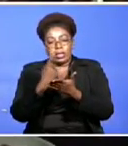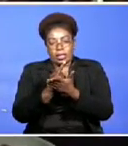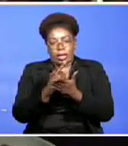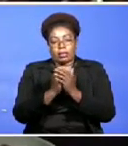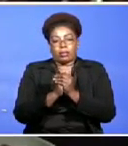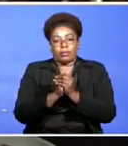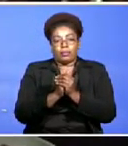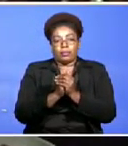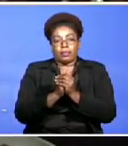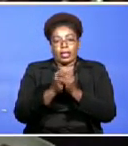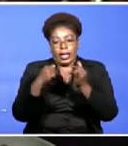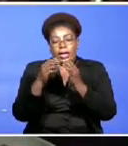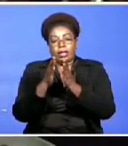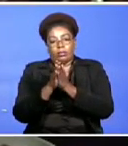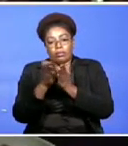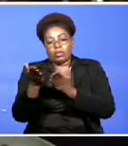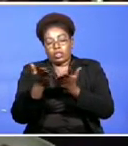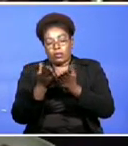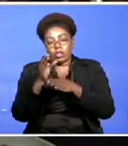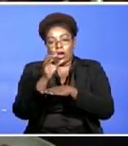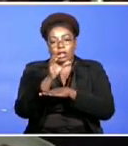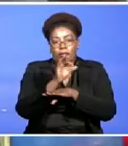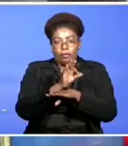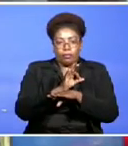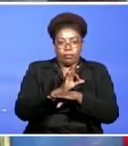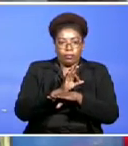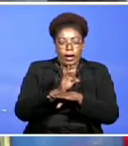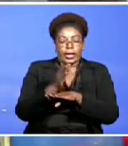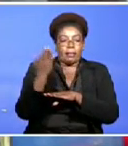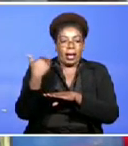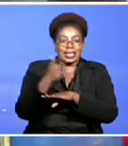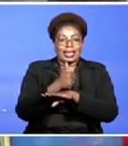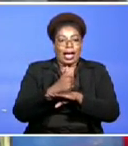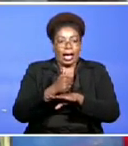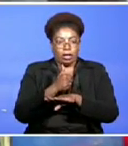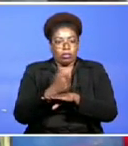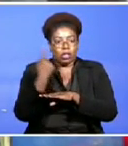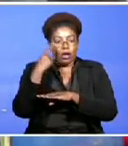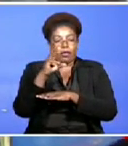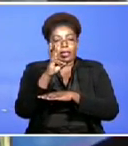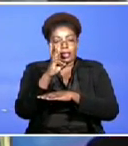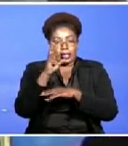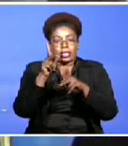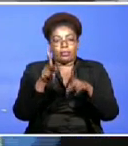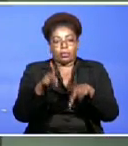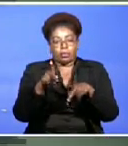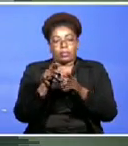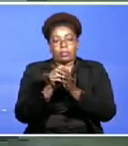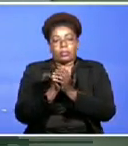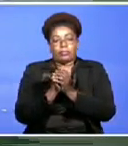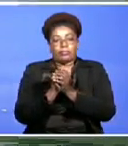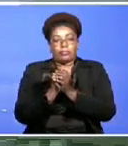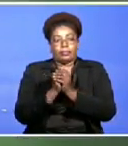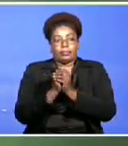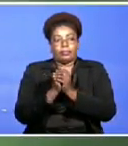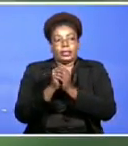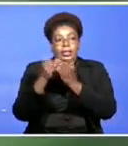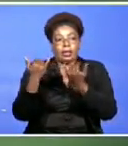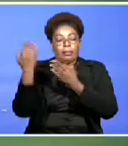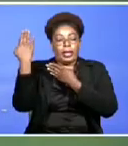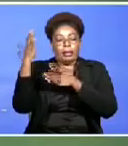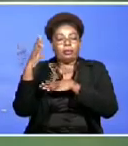memorial was held in Andros on Friday past for the fallen six. Kelsey Johnson, ZNS Network News. A